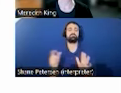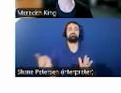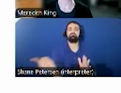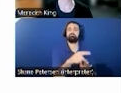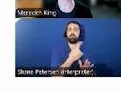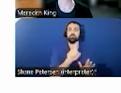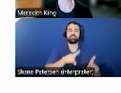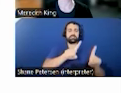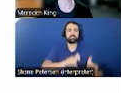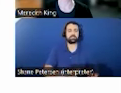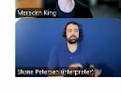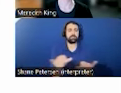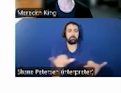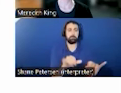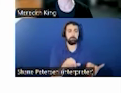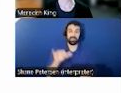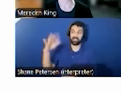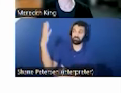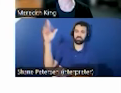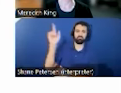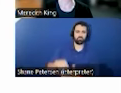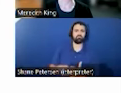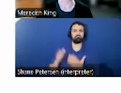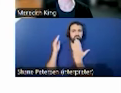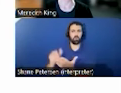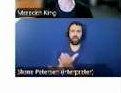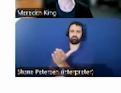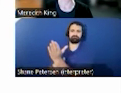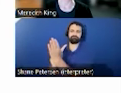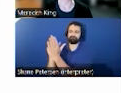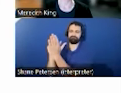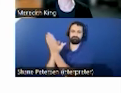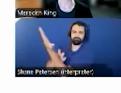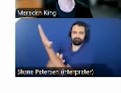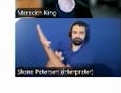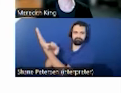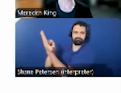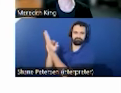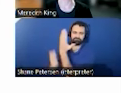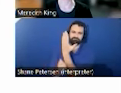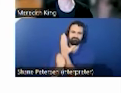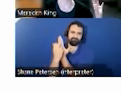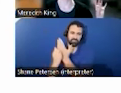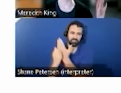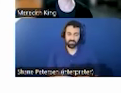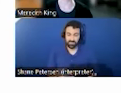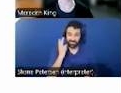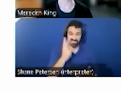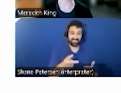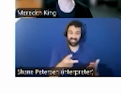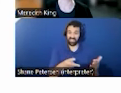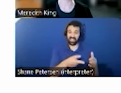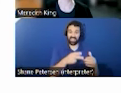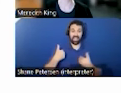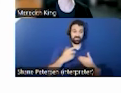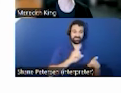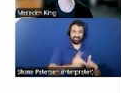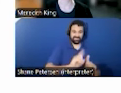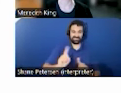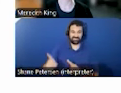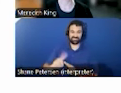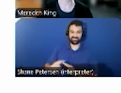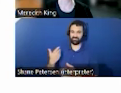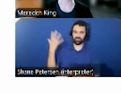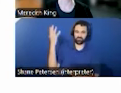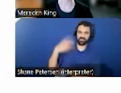Please climb that tree. And in front of him, you see a line of animals with a tree in the background. And you'll see